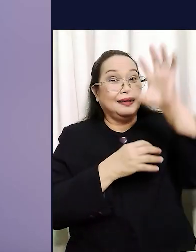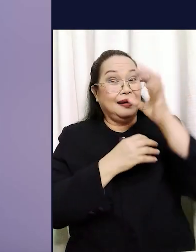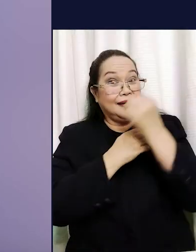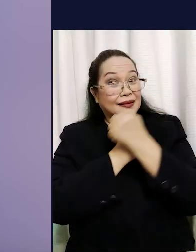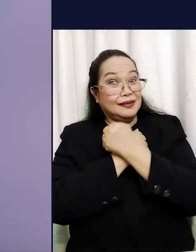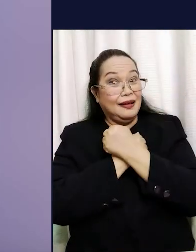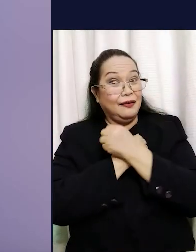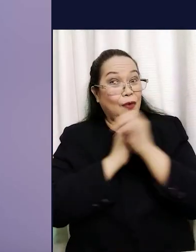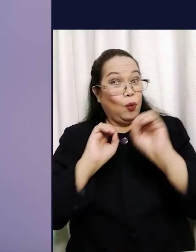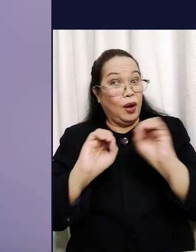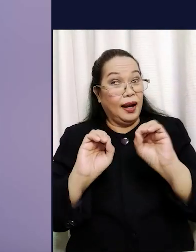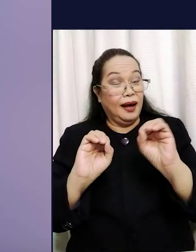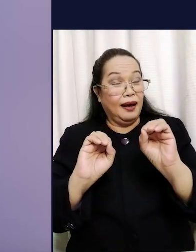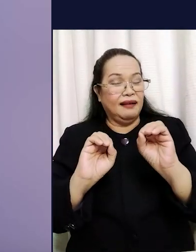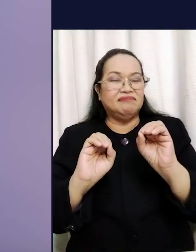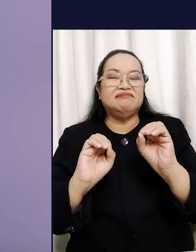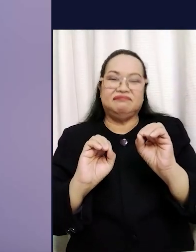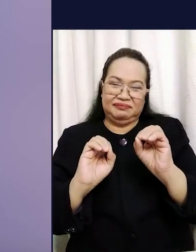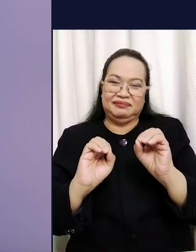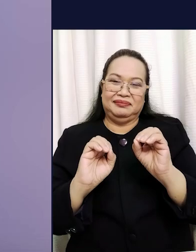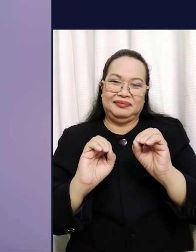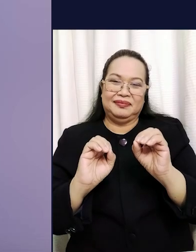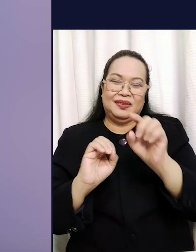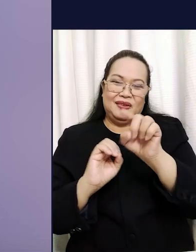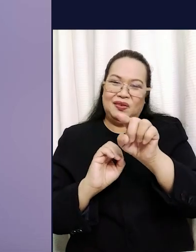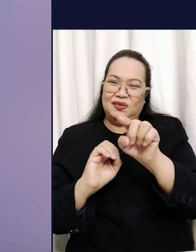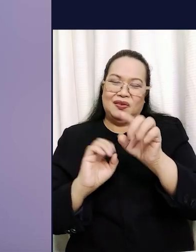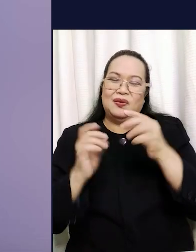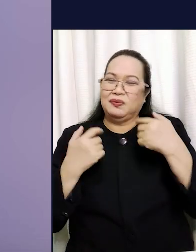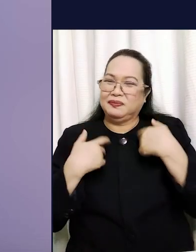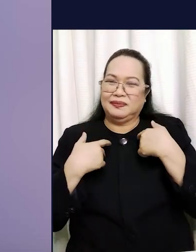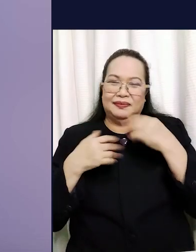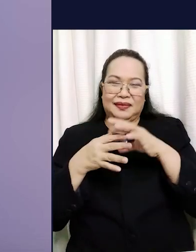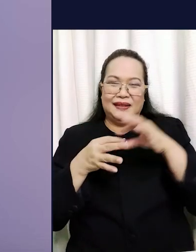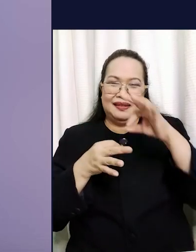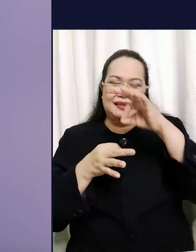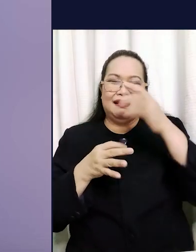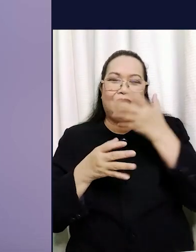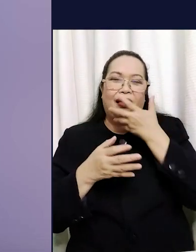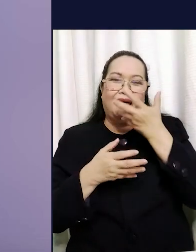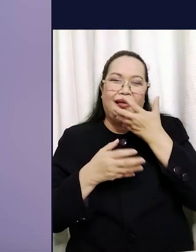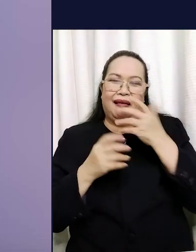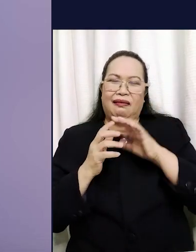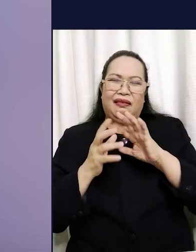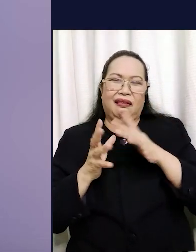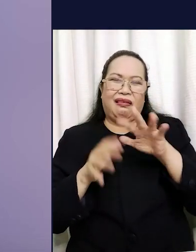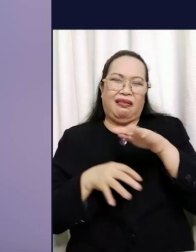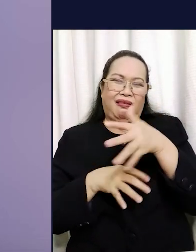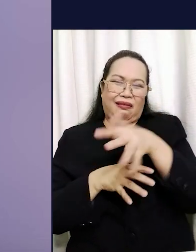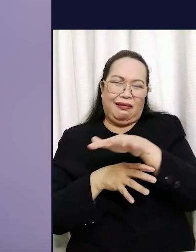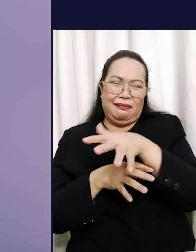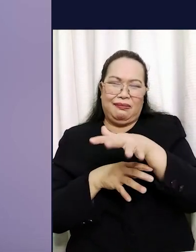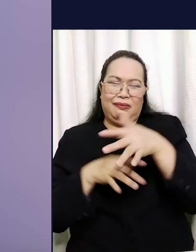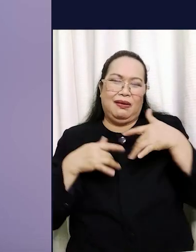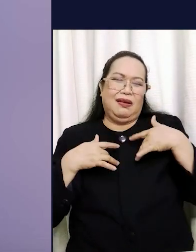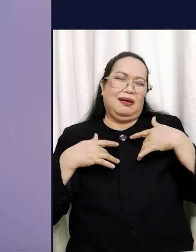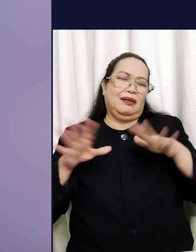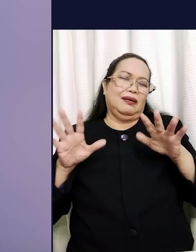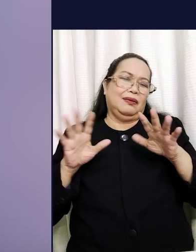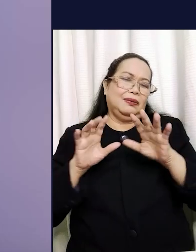of lukewarmness and apathy. When agape love is put on the